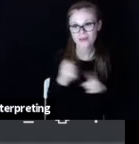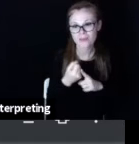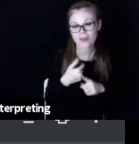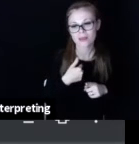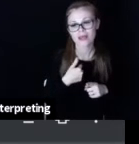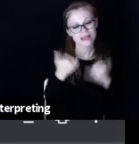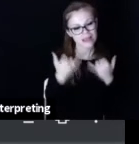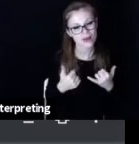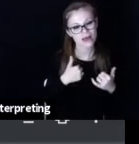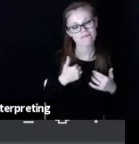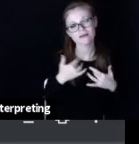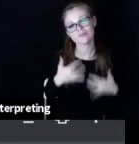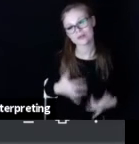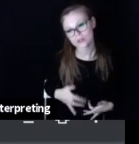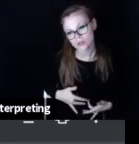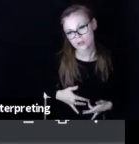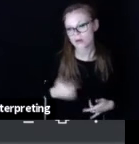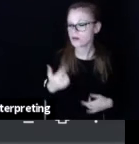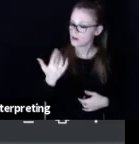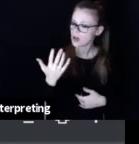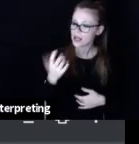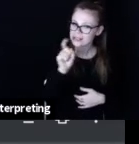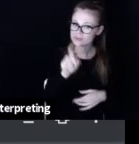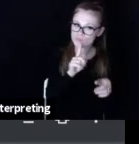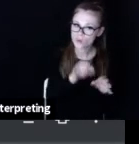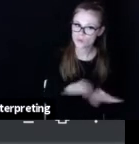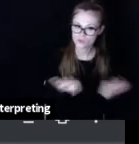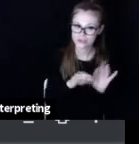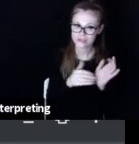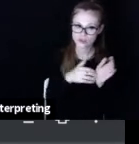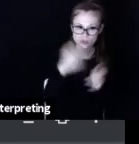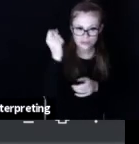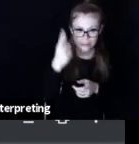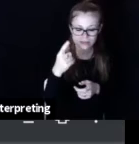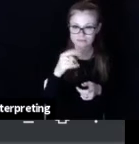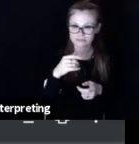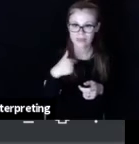make sure to help my provider to be able to tie those things together.